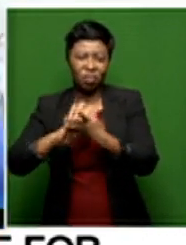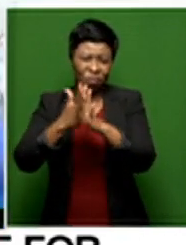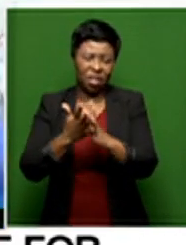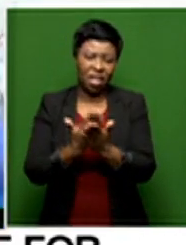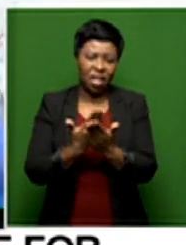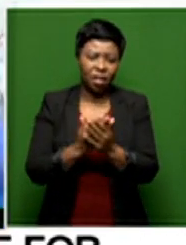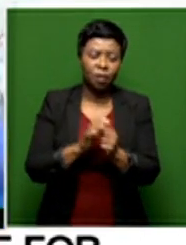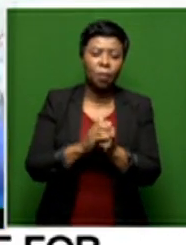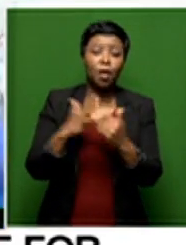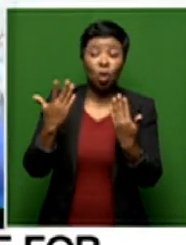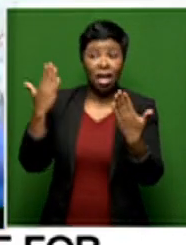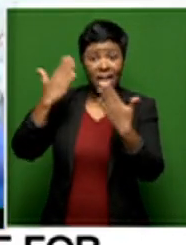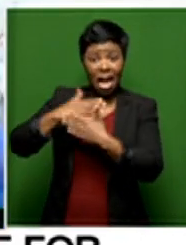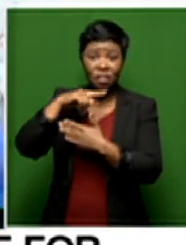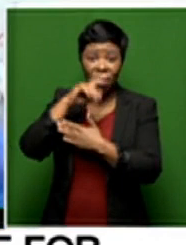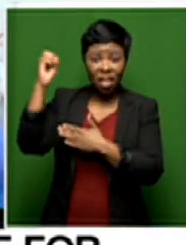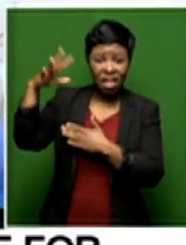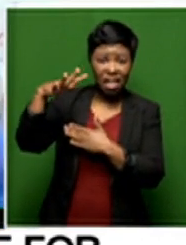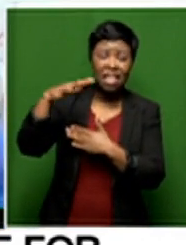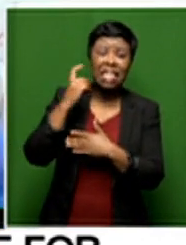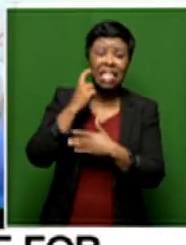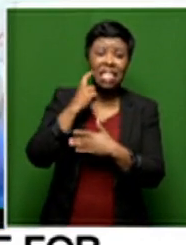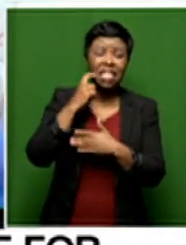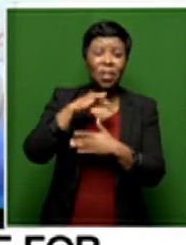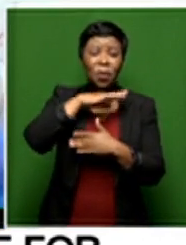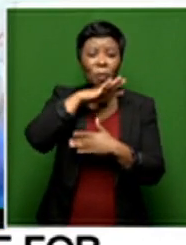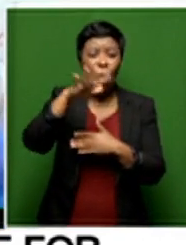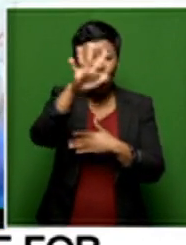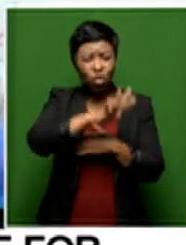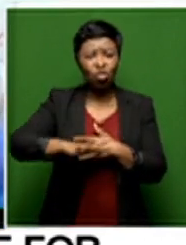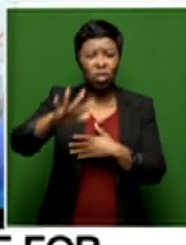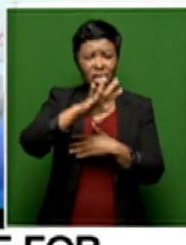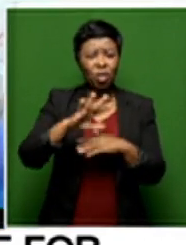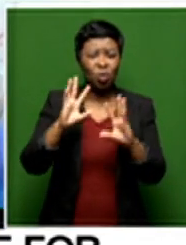that artificial light at night is the easiest pollution to stop. How so?